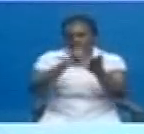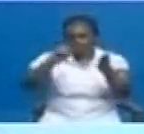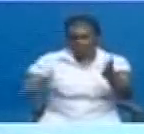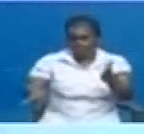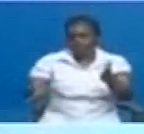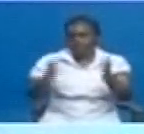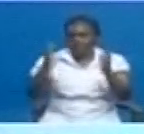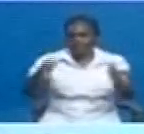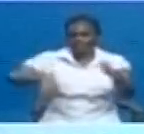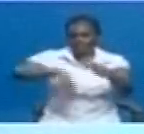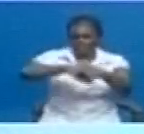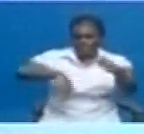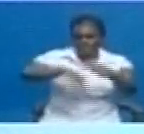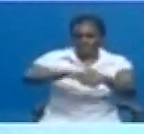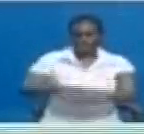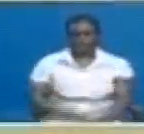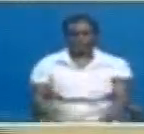of the main cup in the quarters.